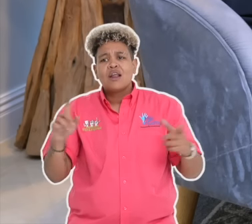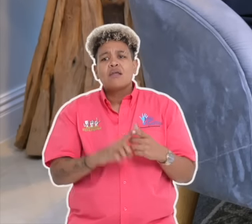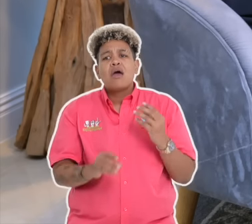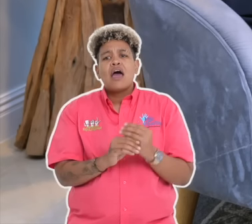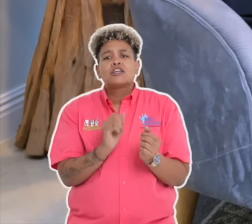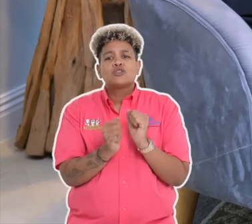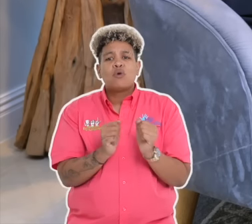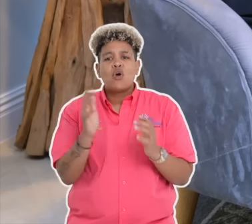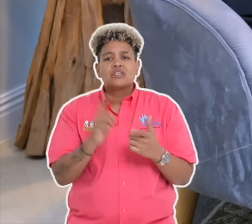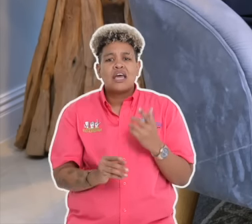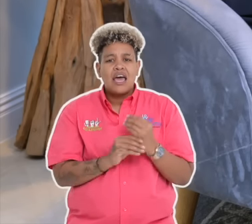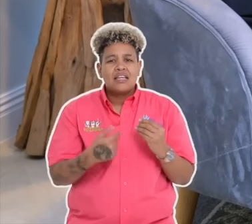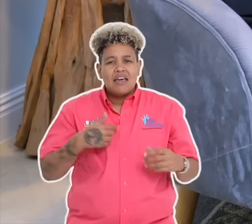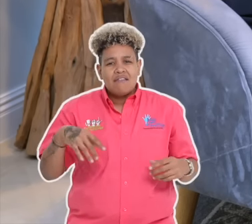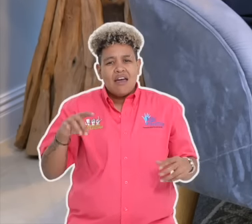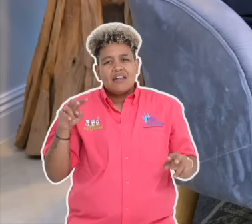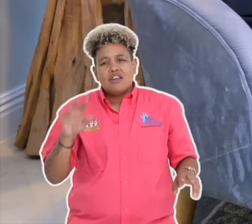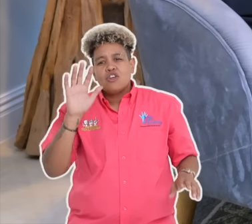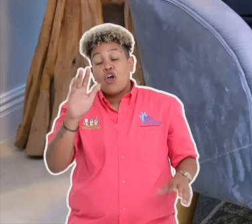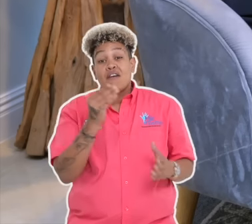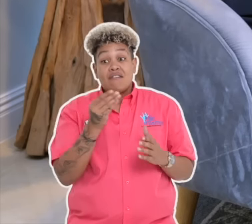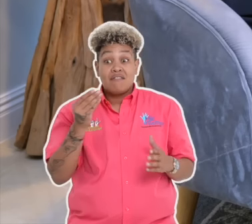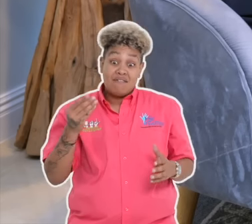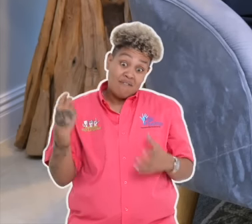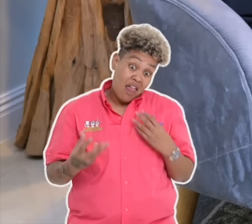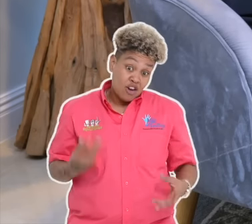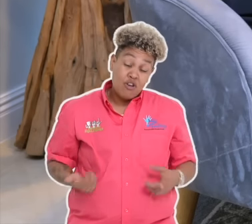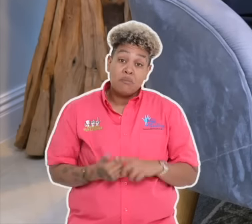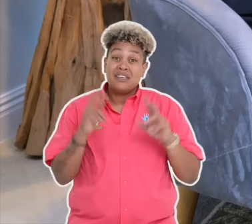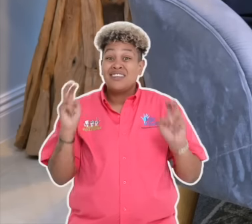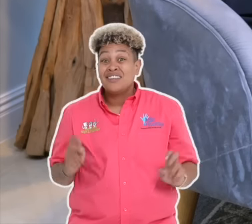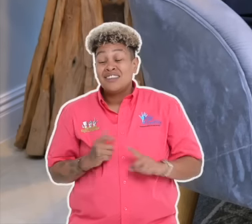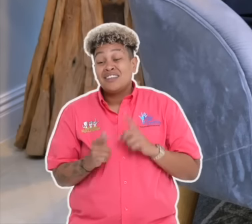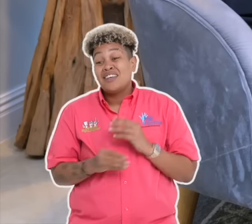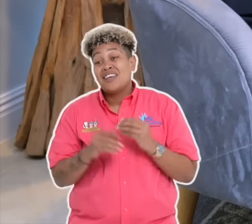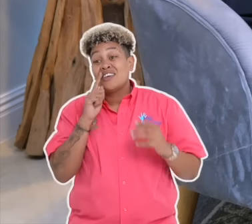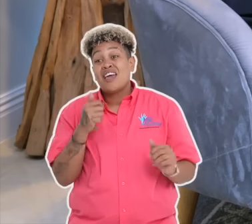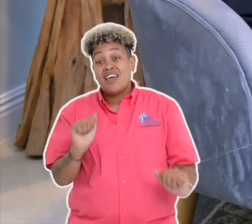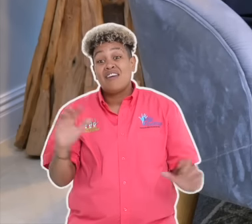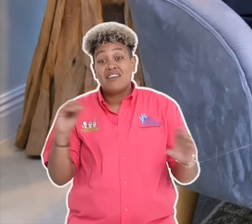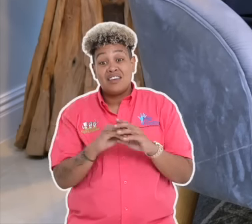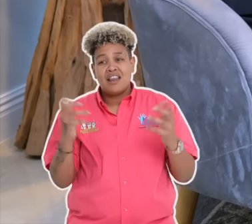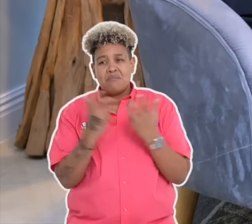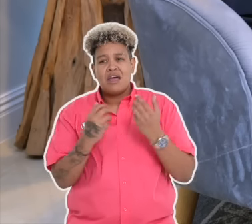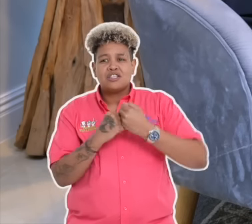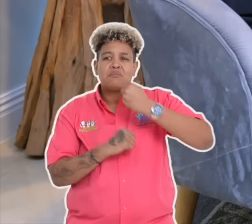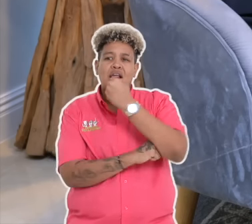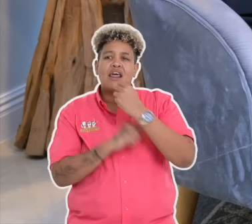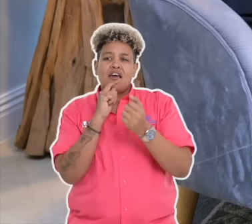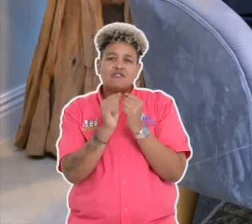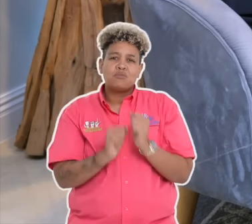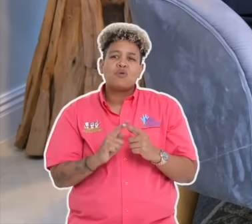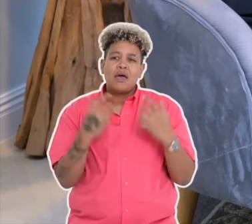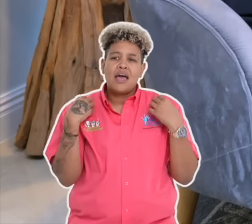health, education, and sports. And so I find that your philanthropic initiatives and efforts also fall